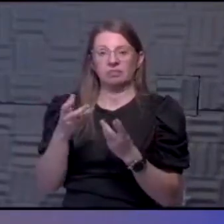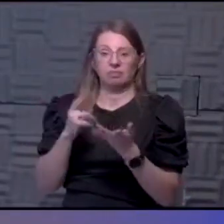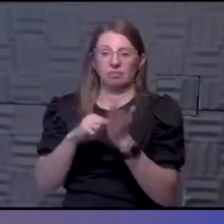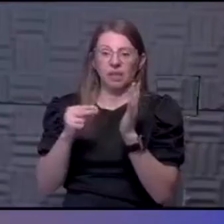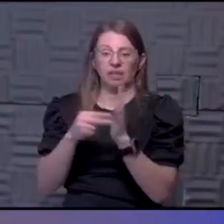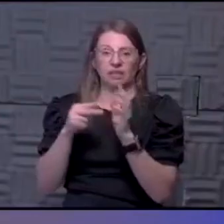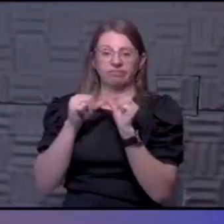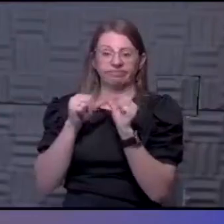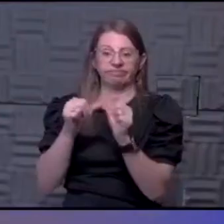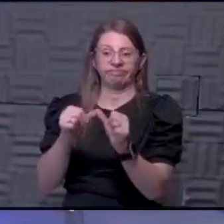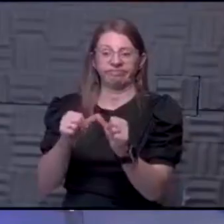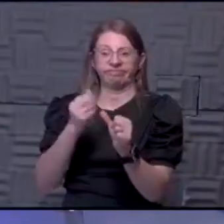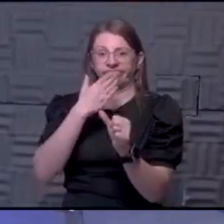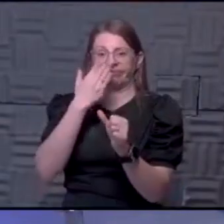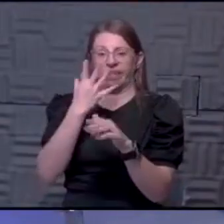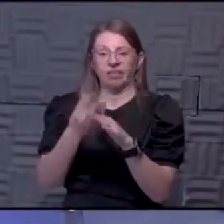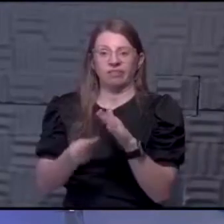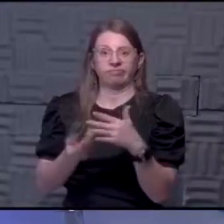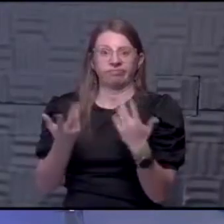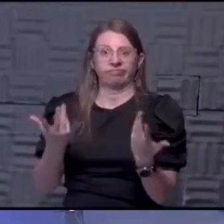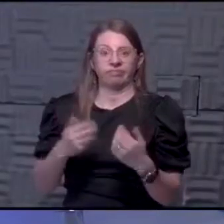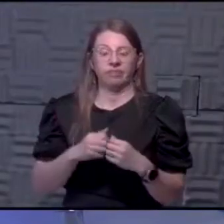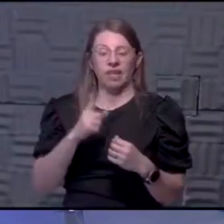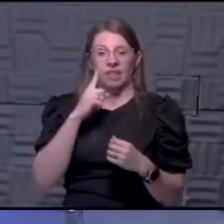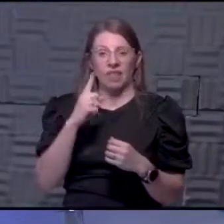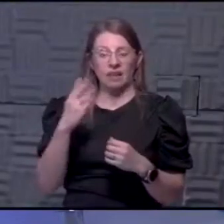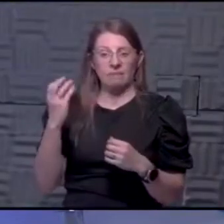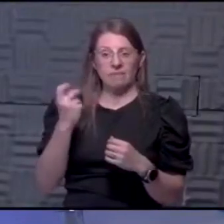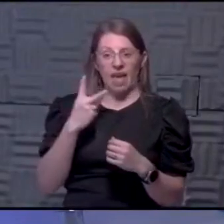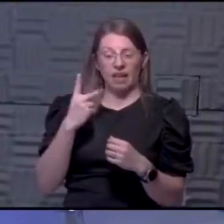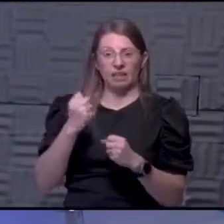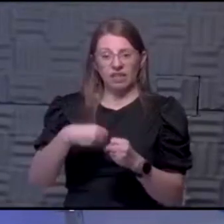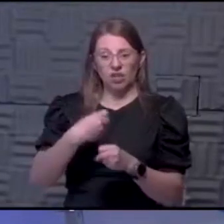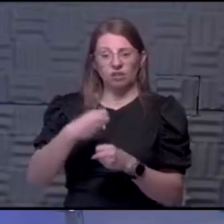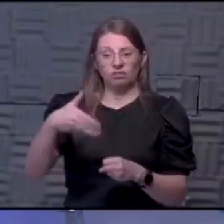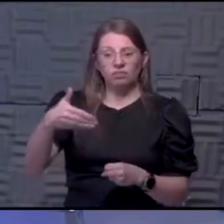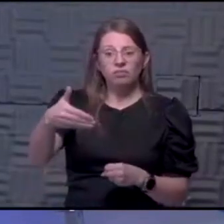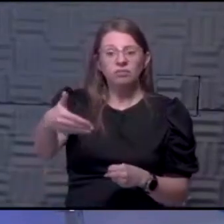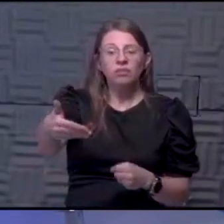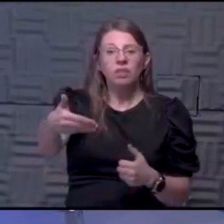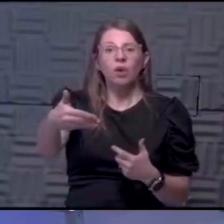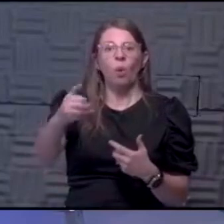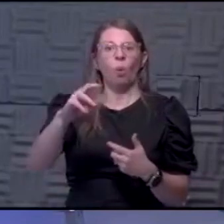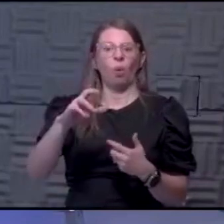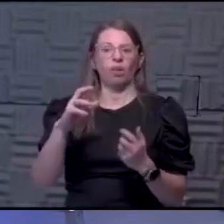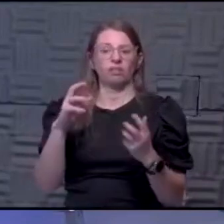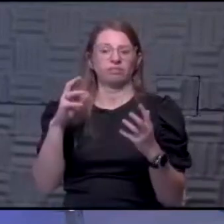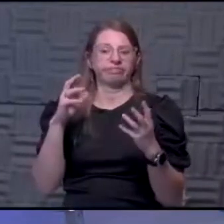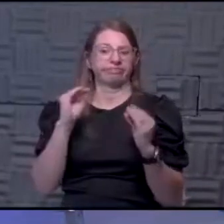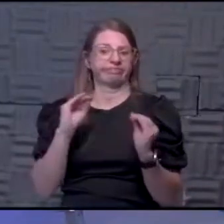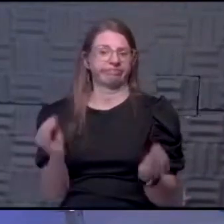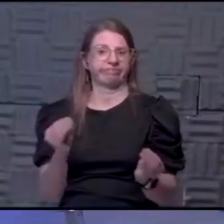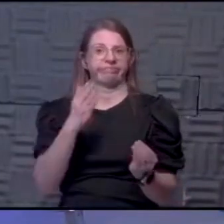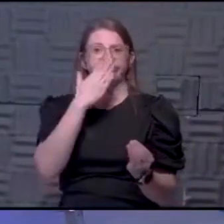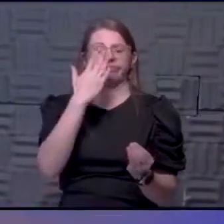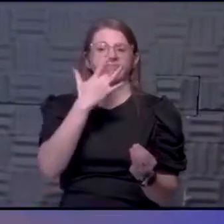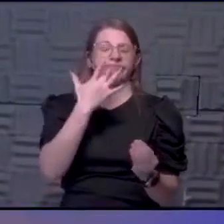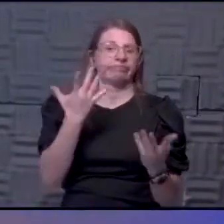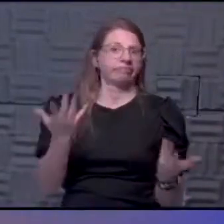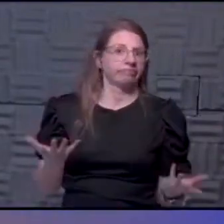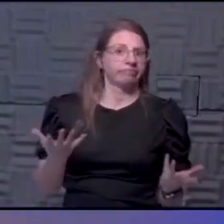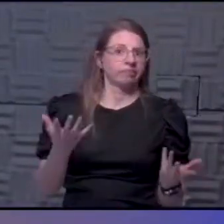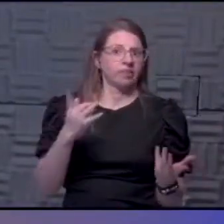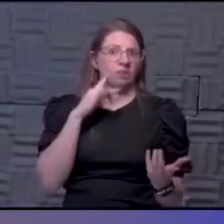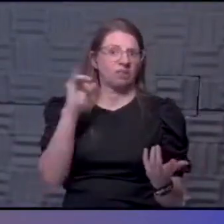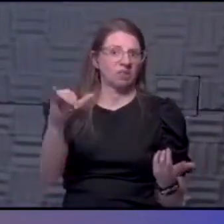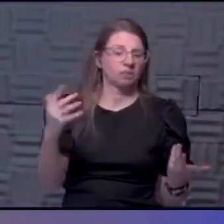prolonged sense of smell loss. Yeah. Do you think it'll eventually come back over a period of years? Do you think so we'll be left with no sense of taste or smell? So what we